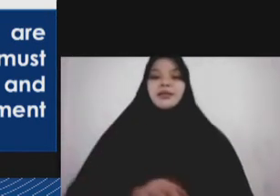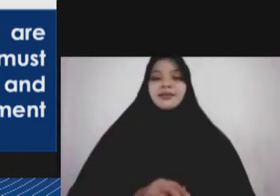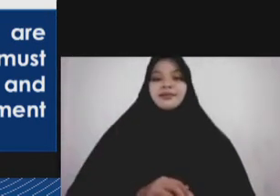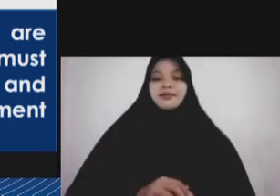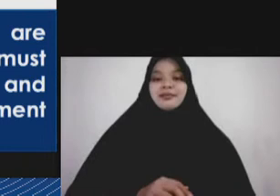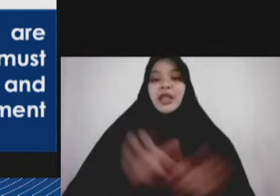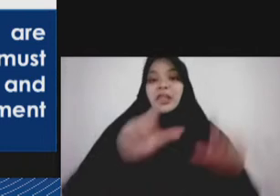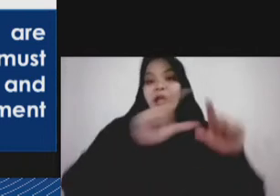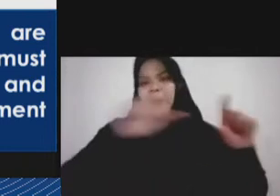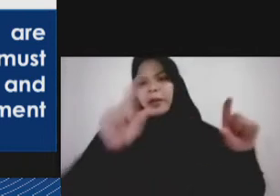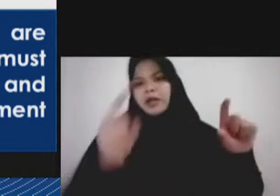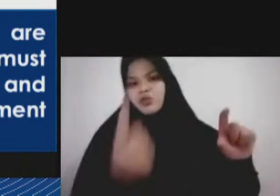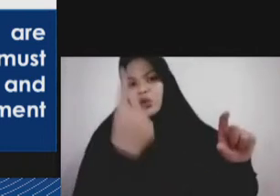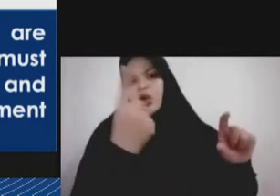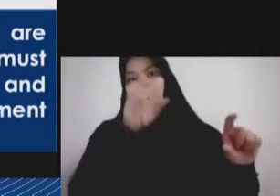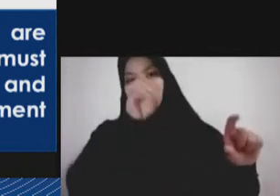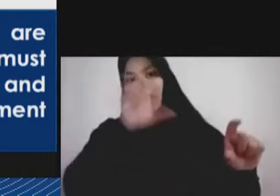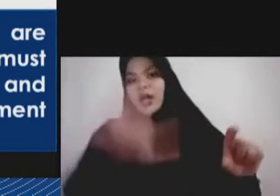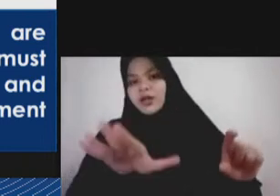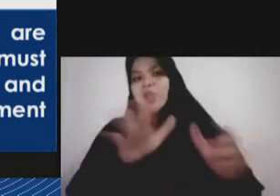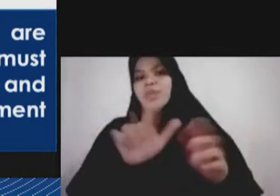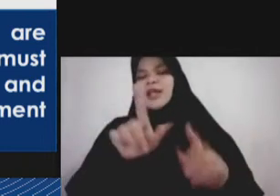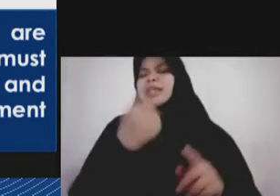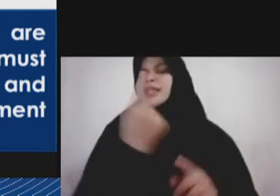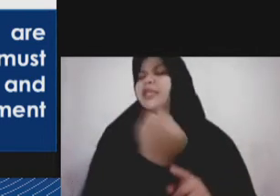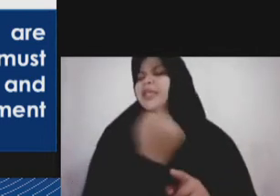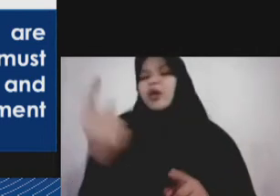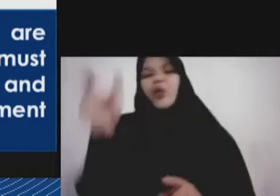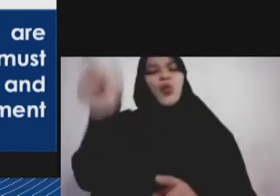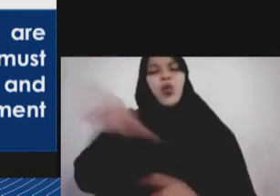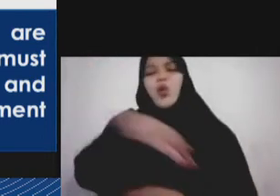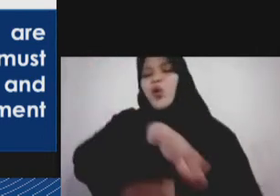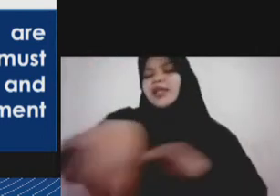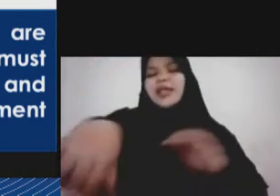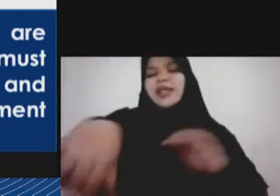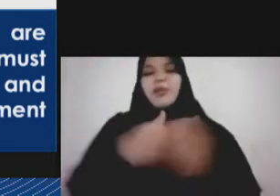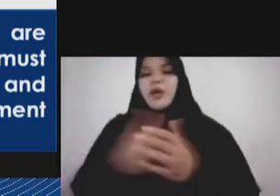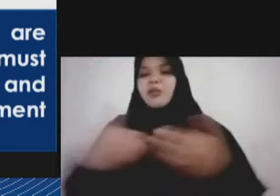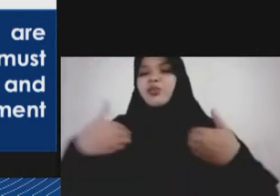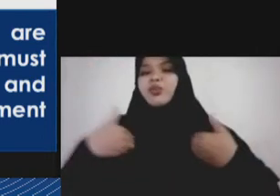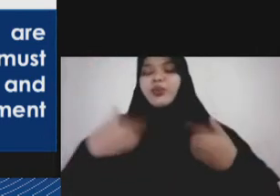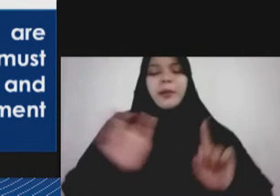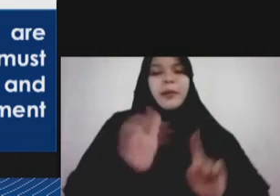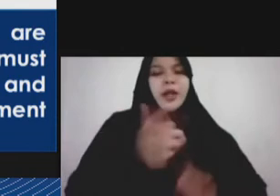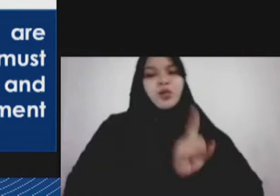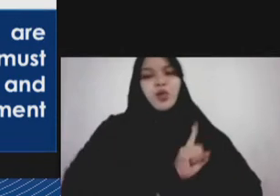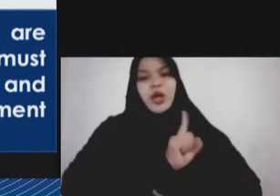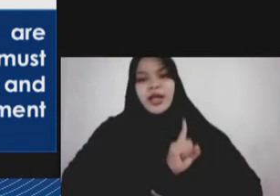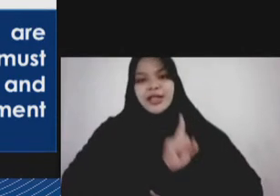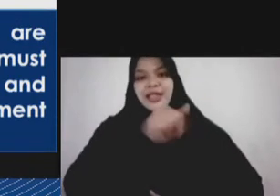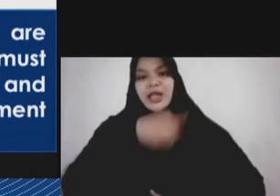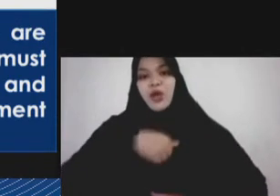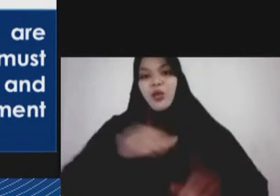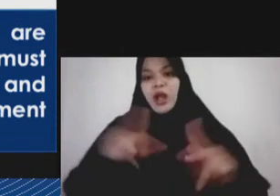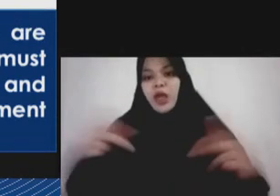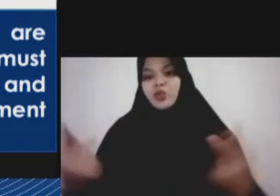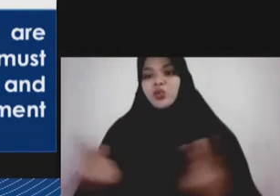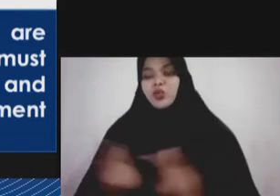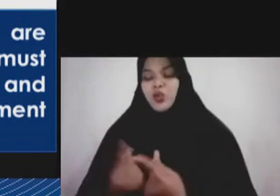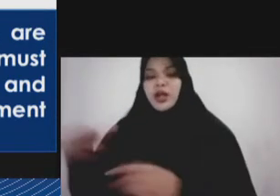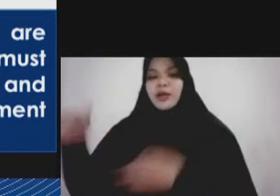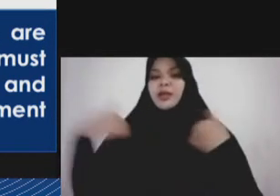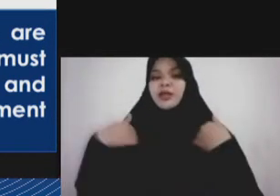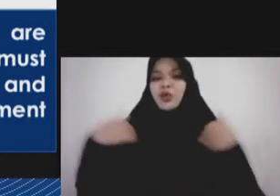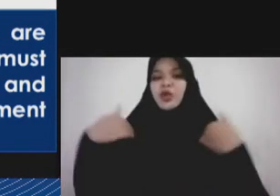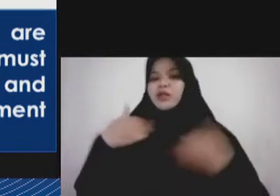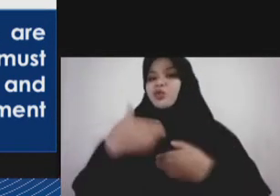which states that everyone has the right to self-protection, personal, family, honor, dignity,